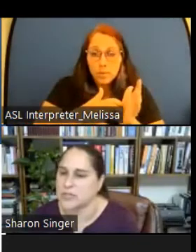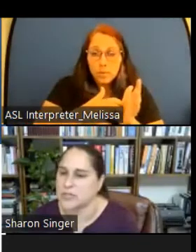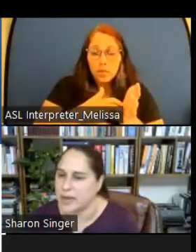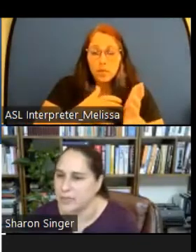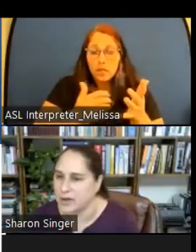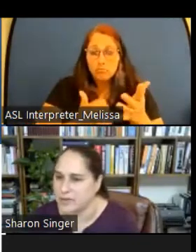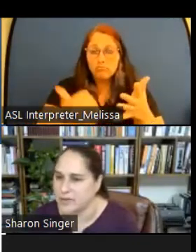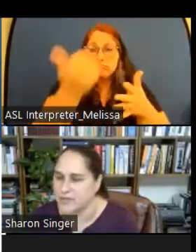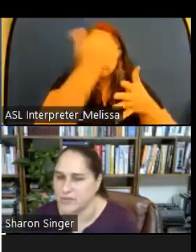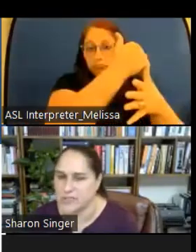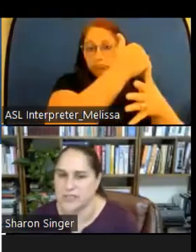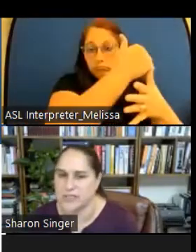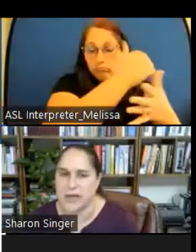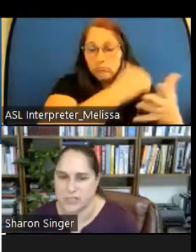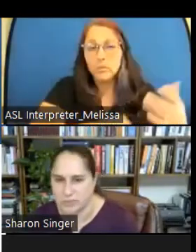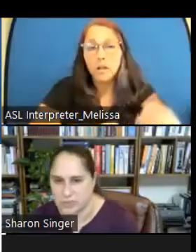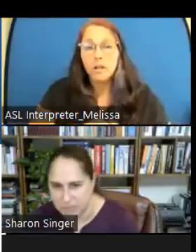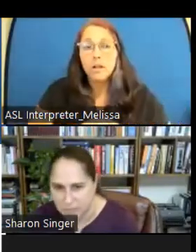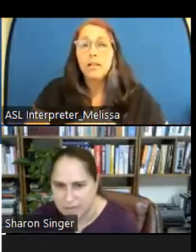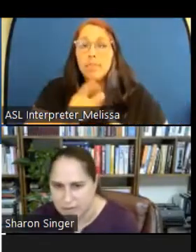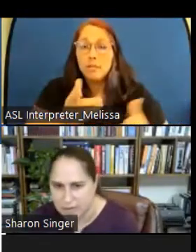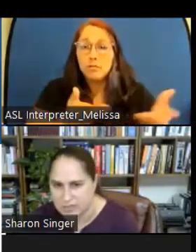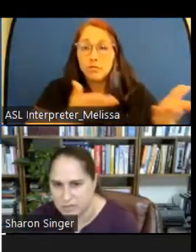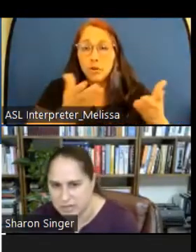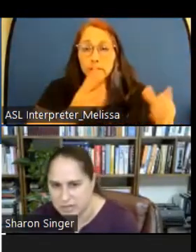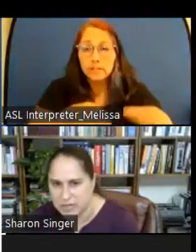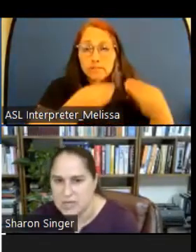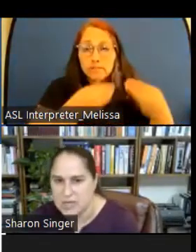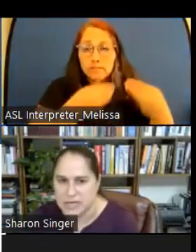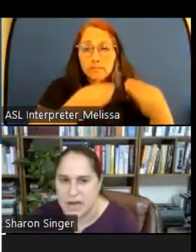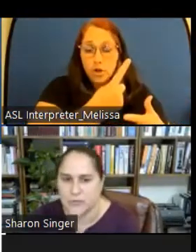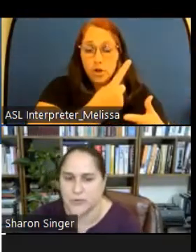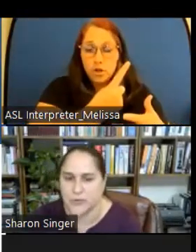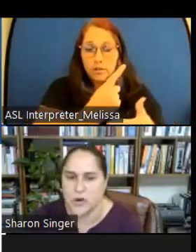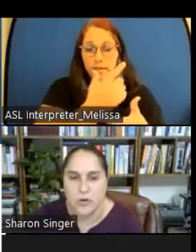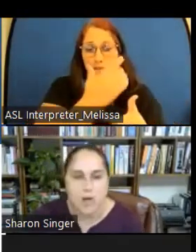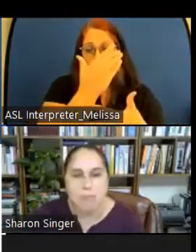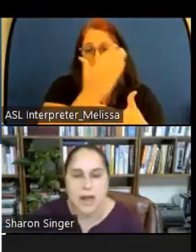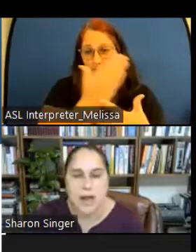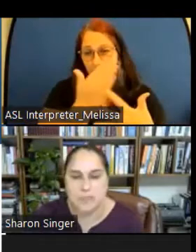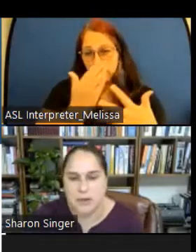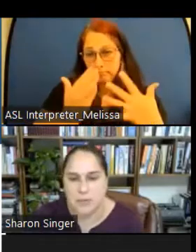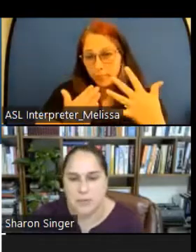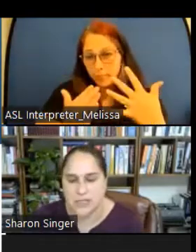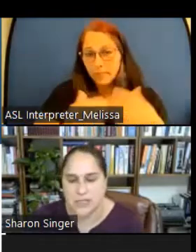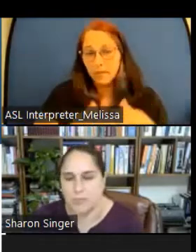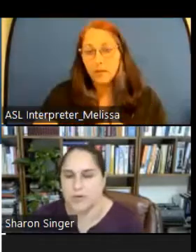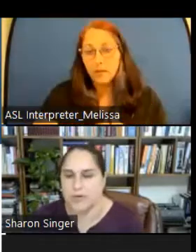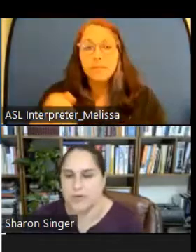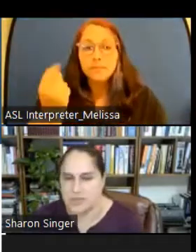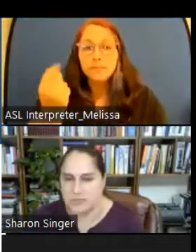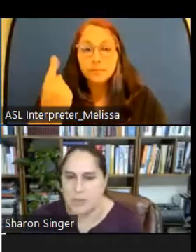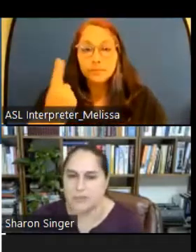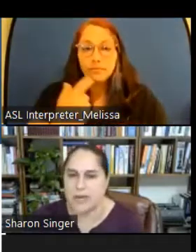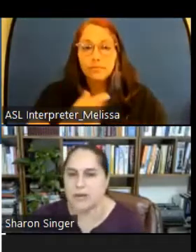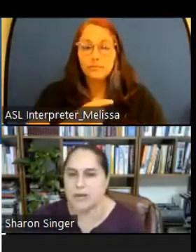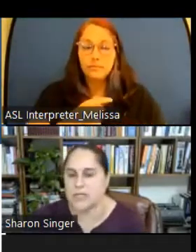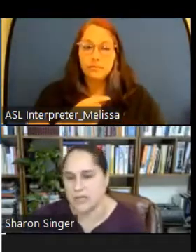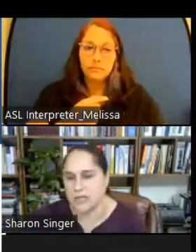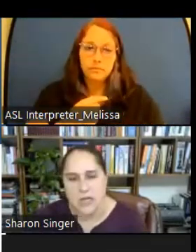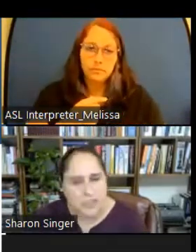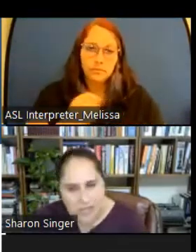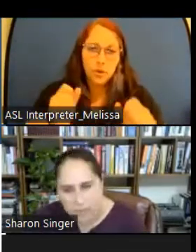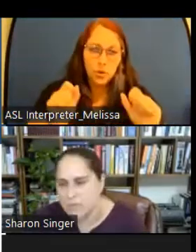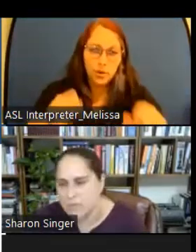to the type of services that match them. So at the bottom of the screen, the outflow might be permanent supportive housing, rapid